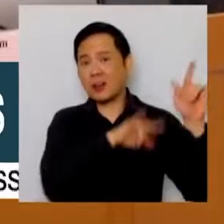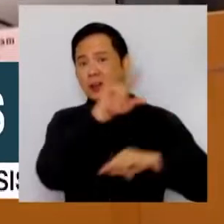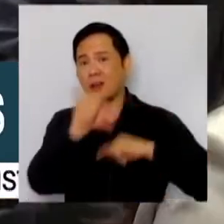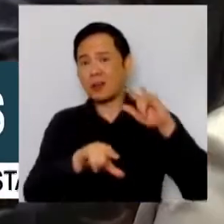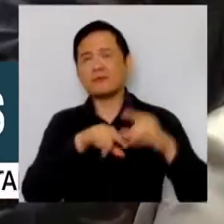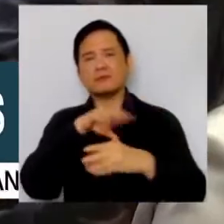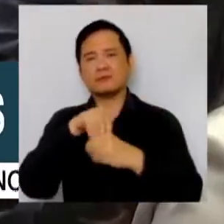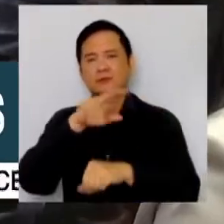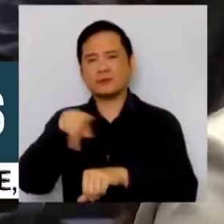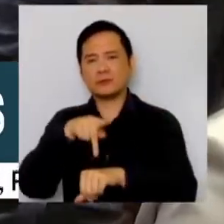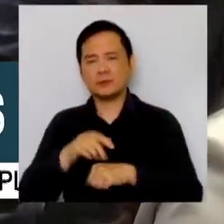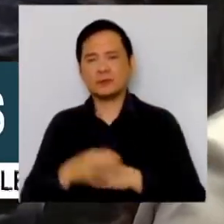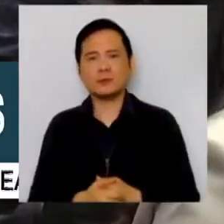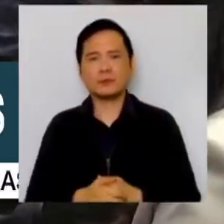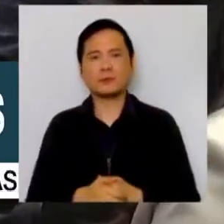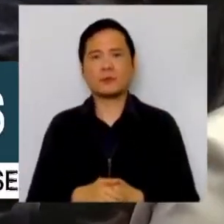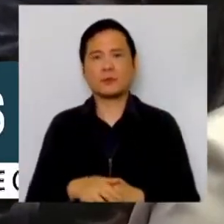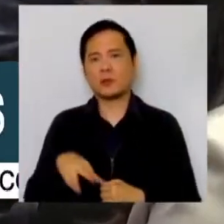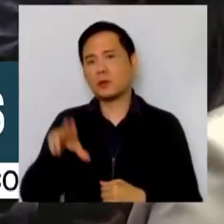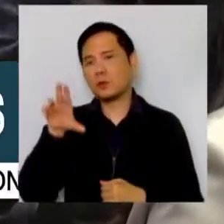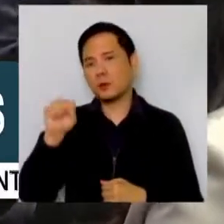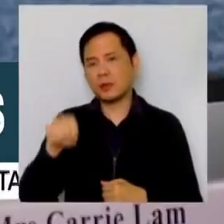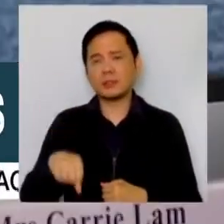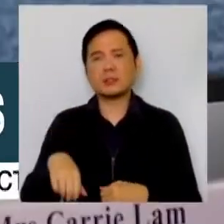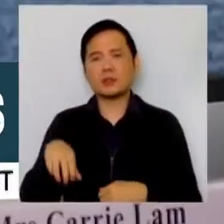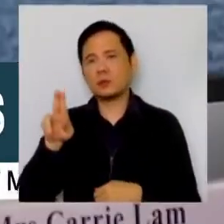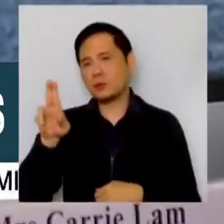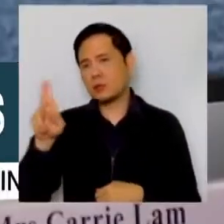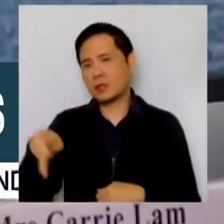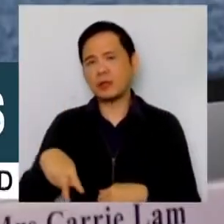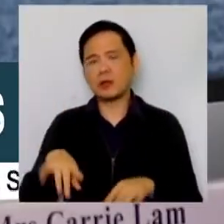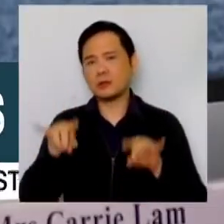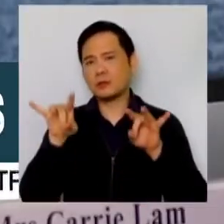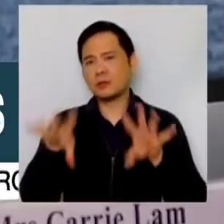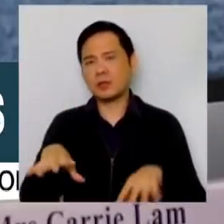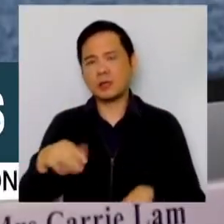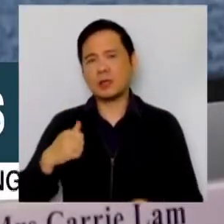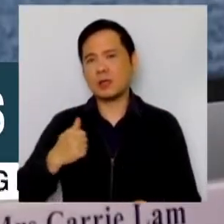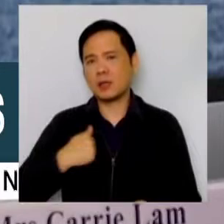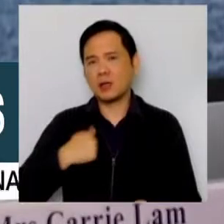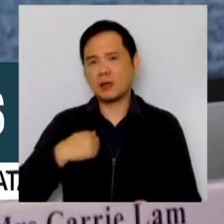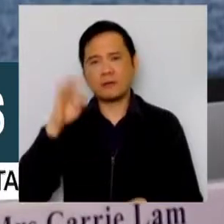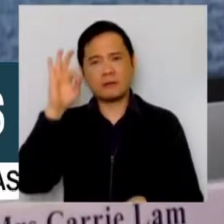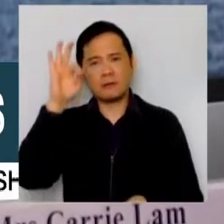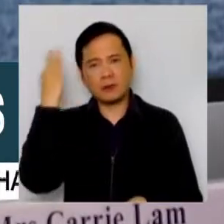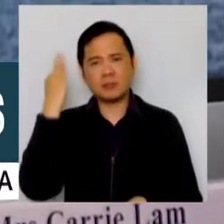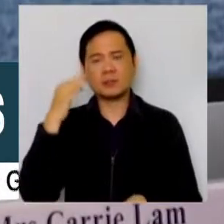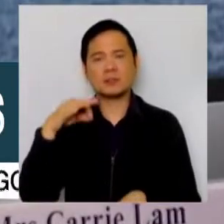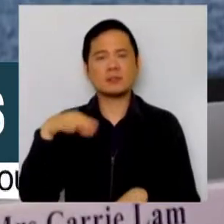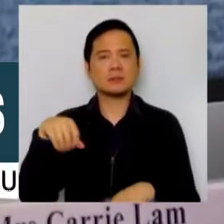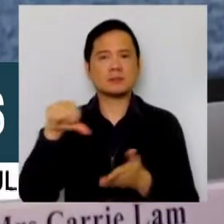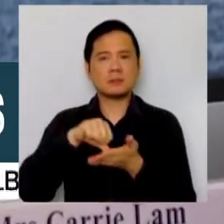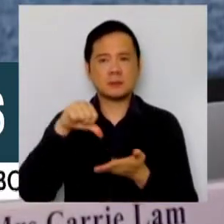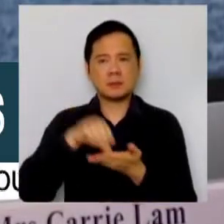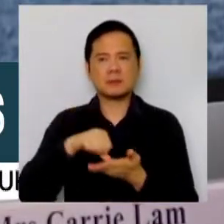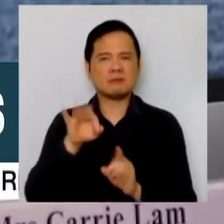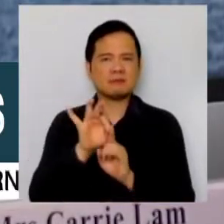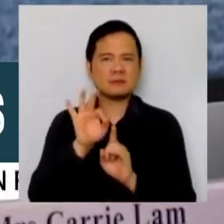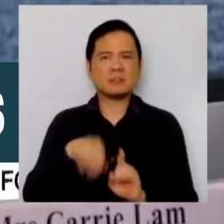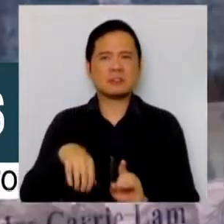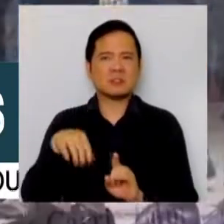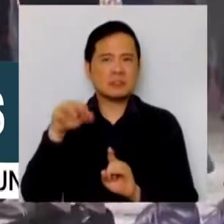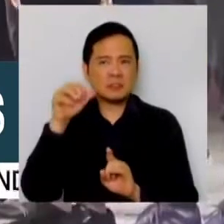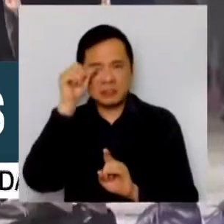the US, UK, Australia, and Canada, plus France, India, and Pakistan, will be banned for 2 weeks starting